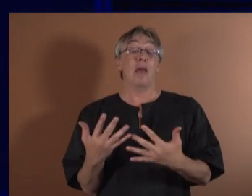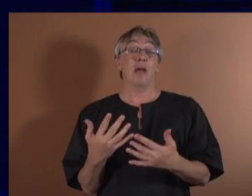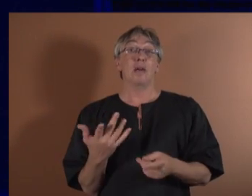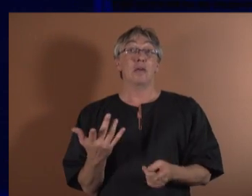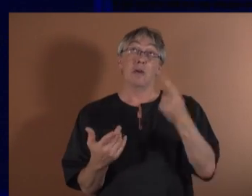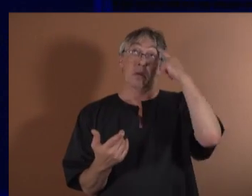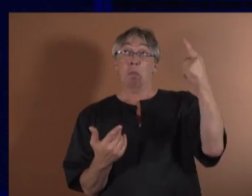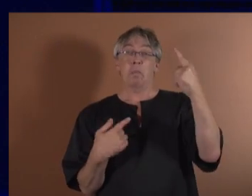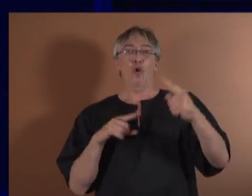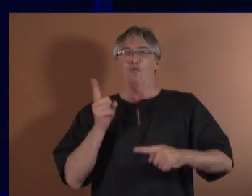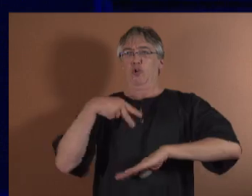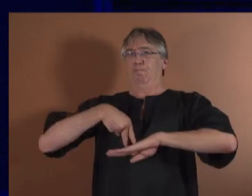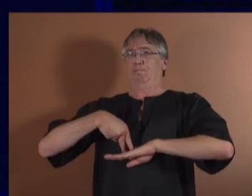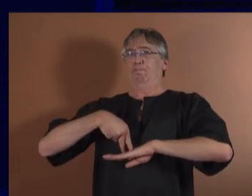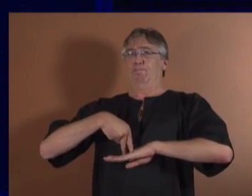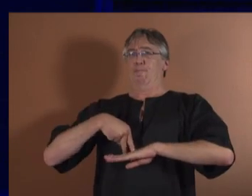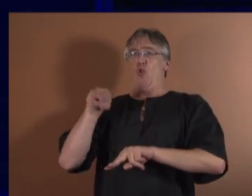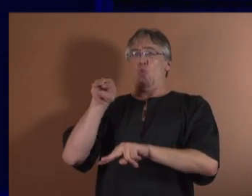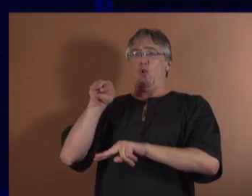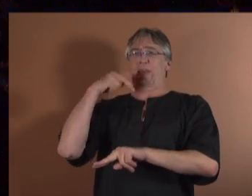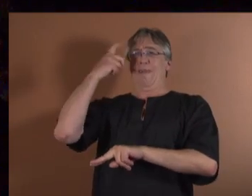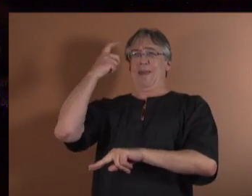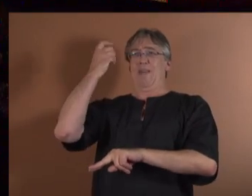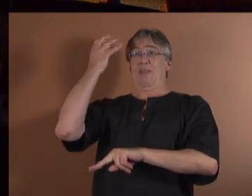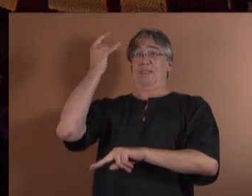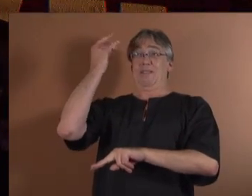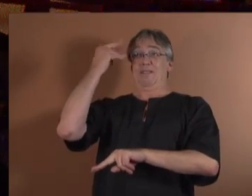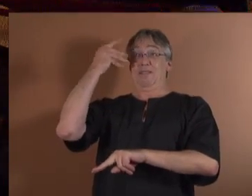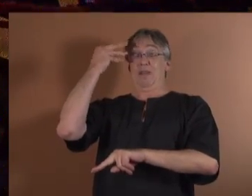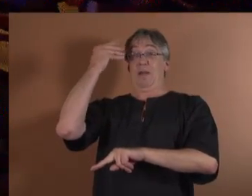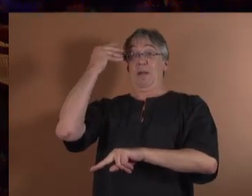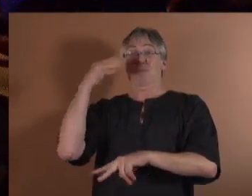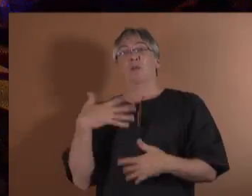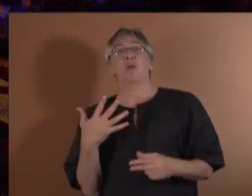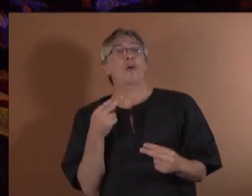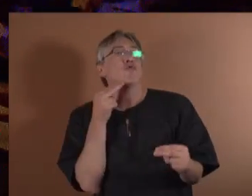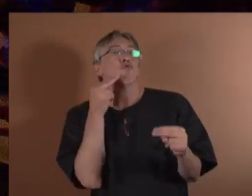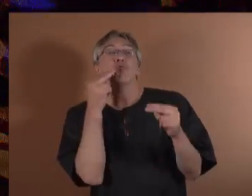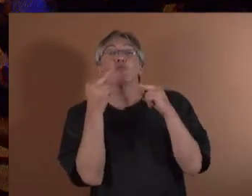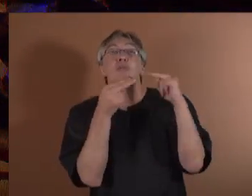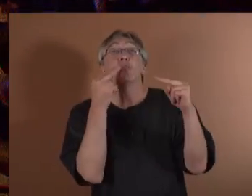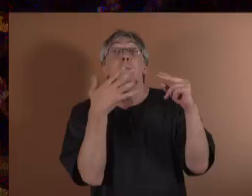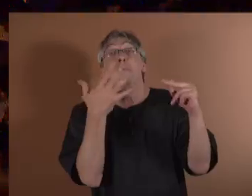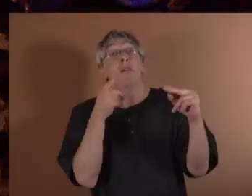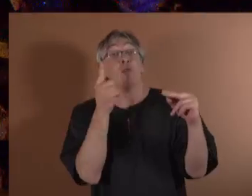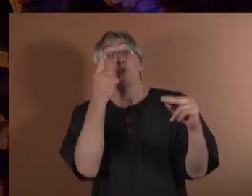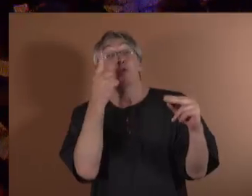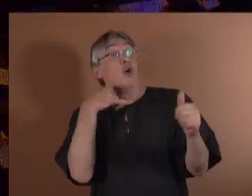seconds and eye the tree over there. In terms of the restaurant, I'm going to call Le Bistro and see if they can take 2 of us at